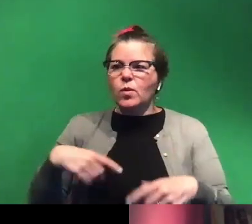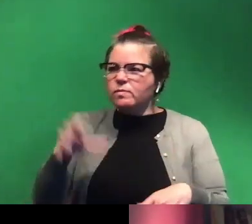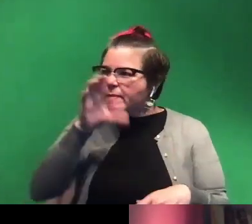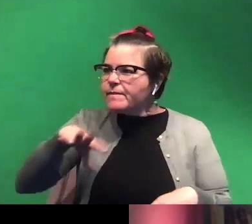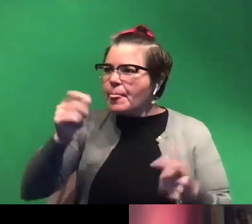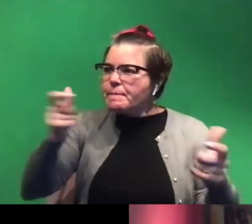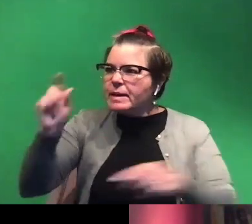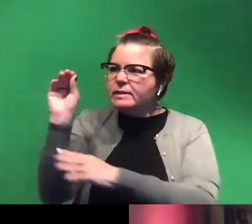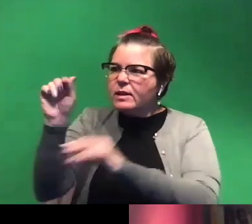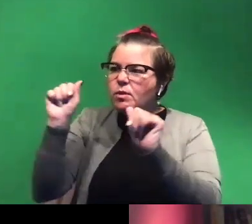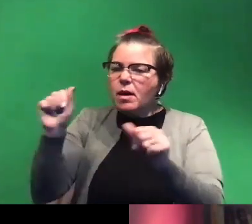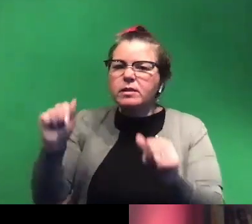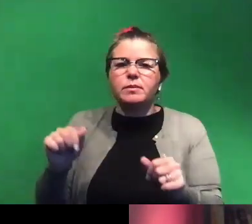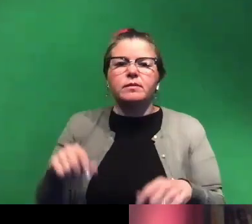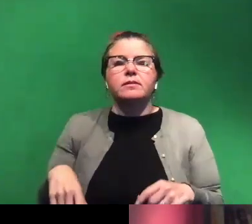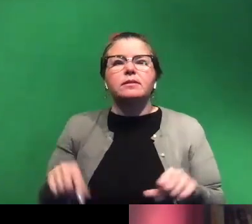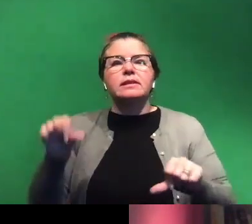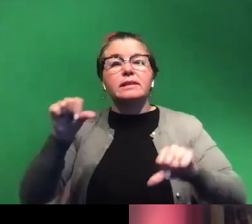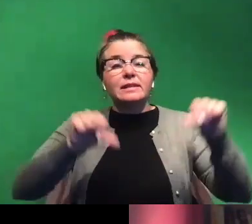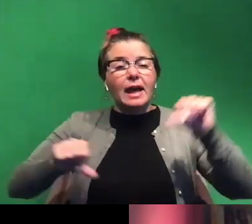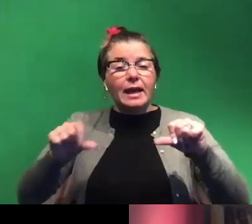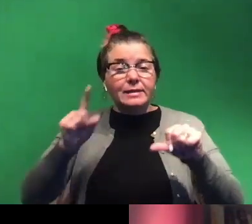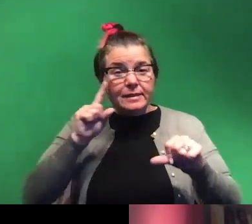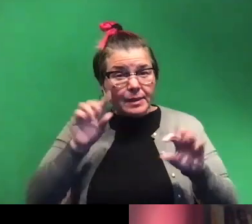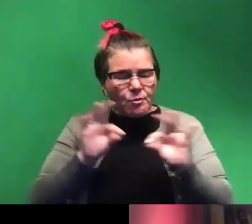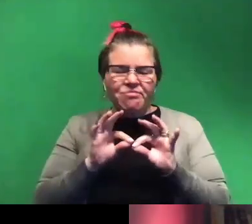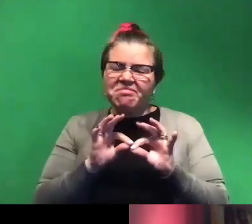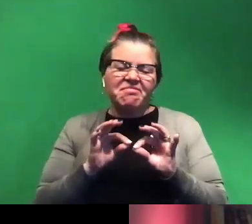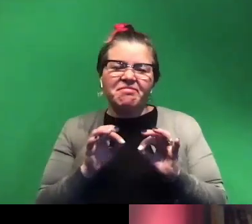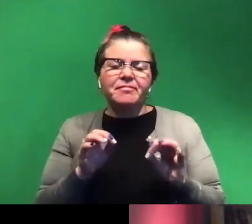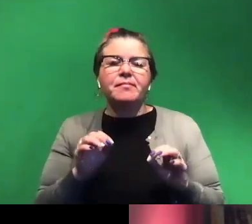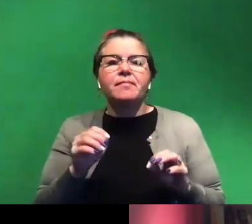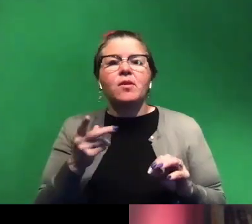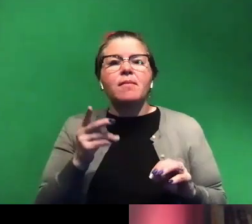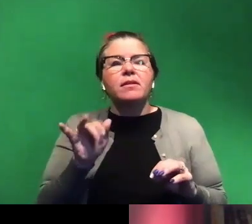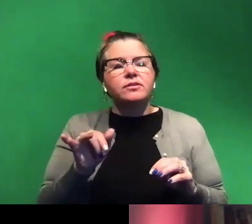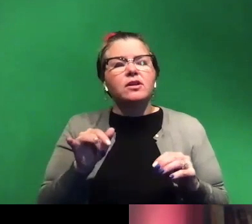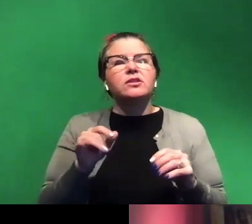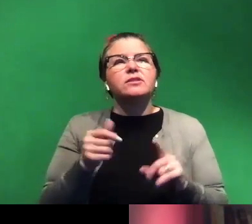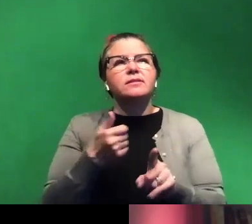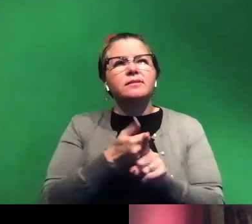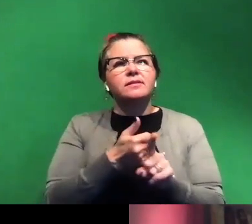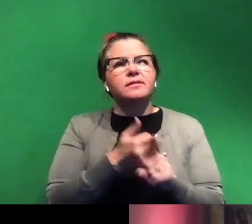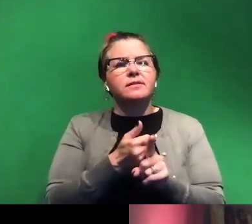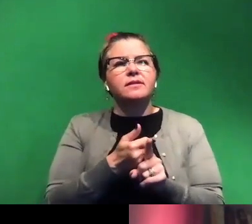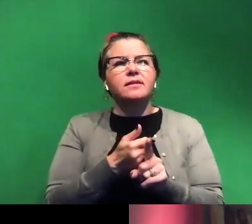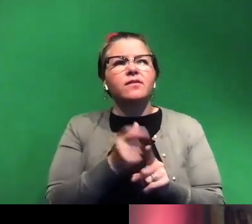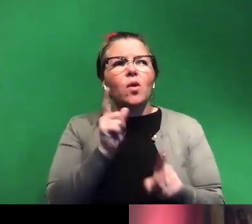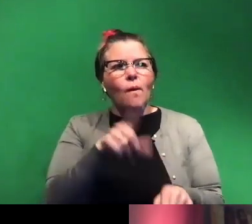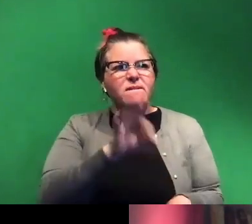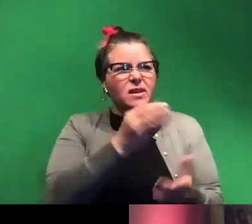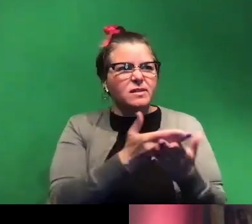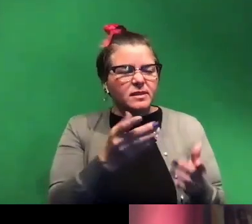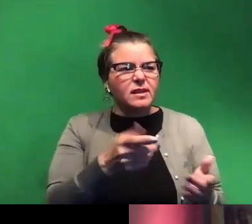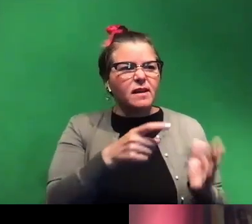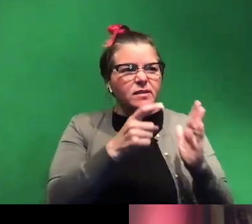And we wanted the public, but scientifically they didn't think it was very important. So paleontology was very much like, let's go find stuff, let's dig it